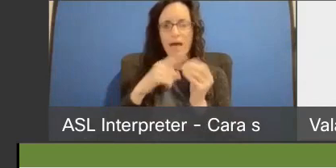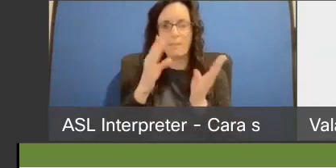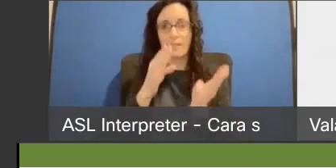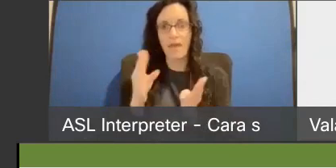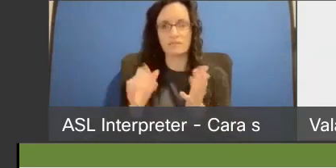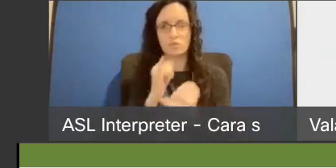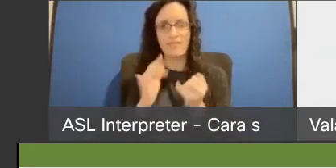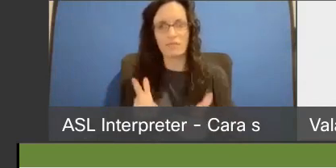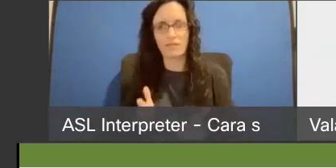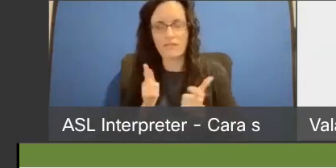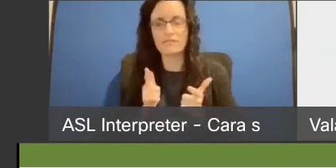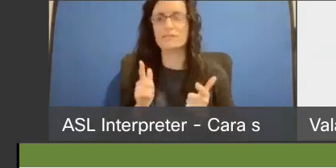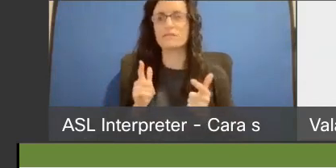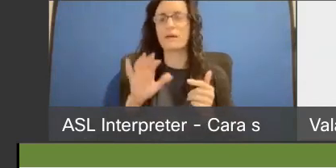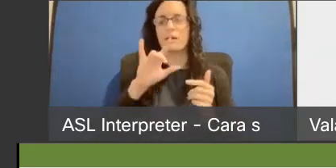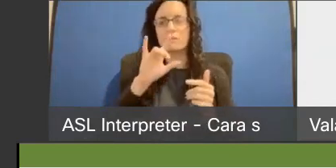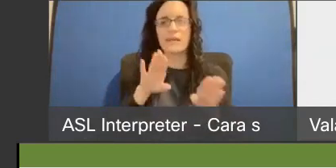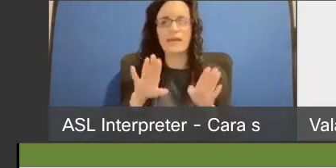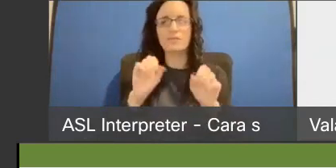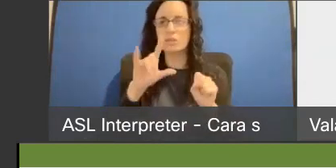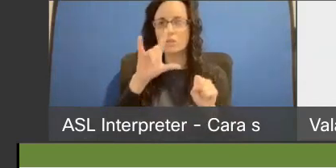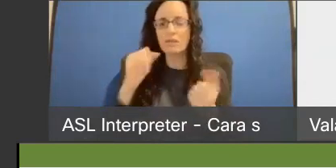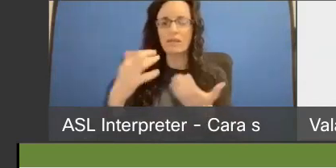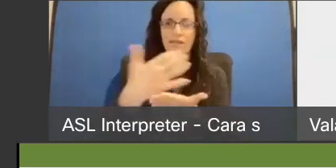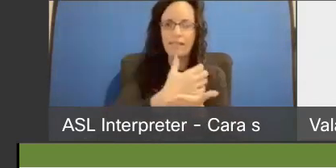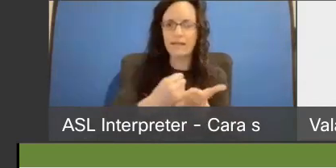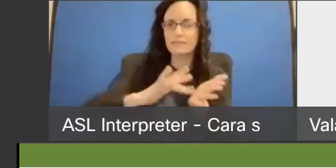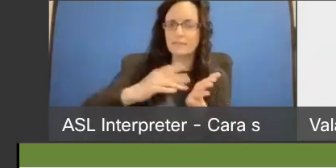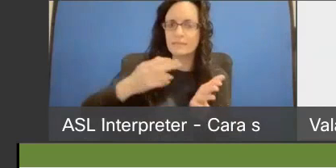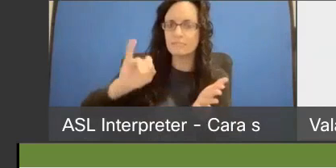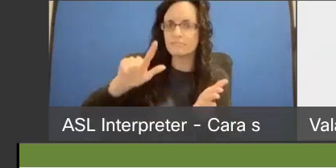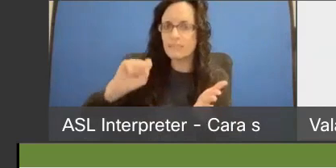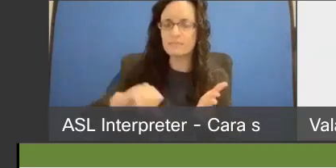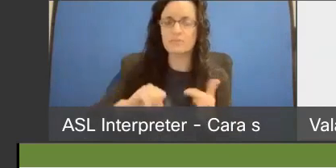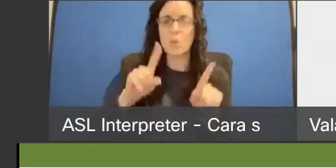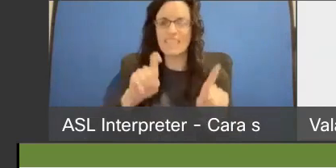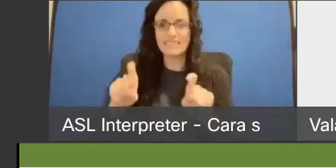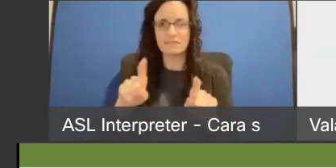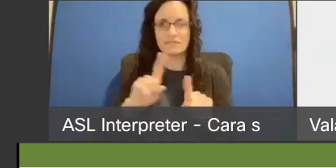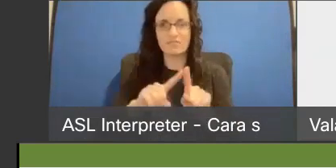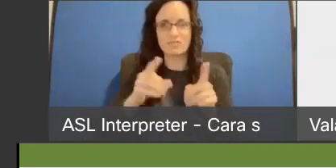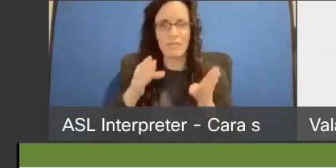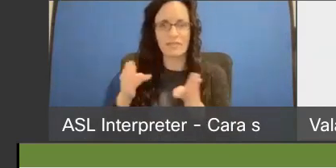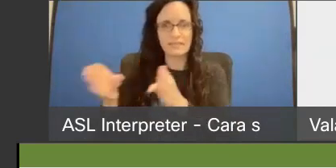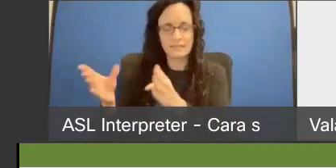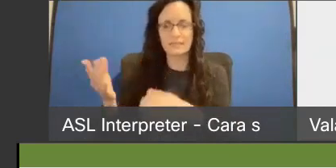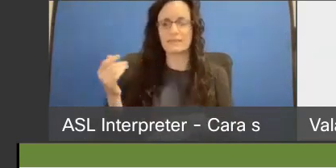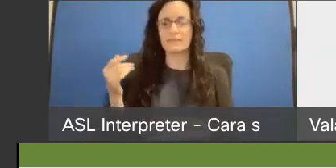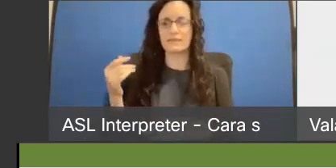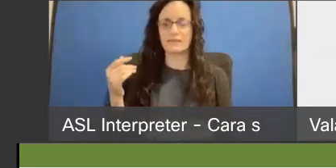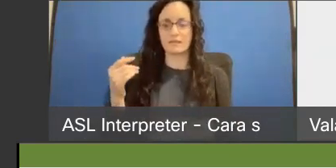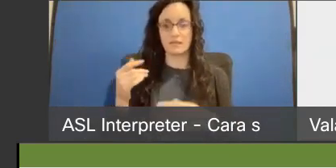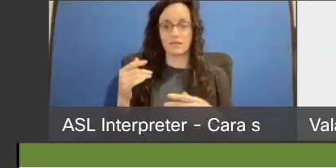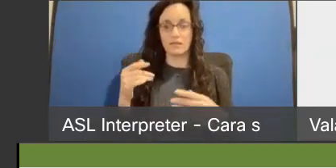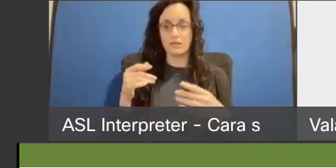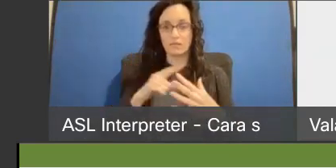like collecting pills or testing out different methods or things. So these are all helpful things to know and to hear about